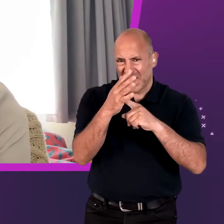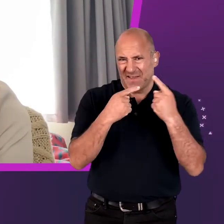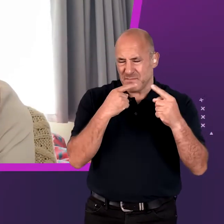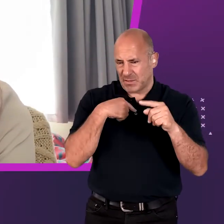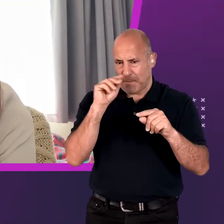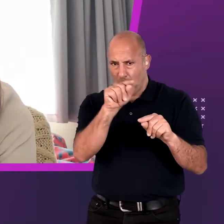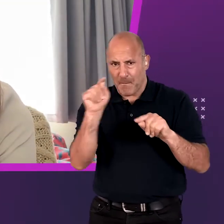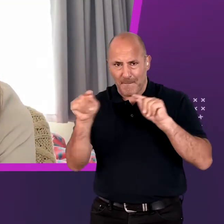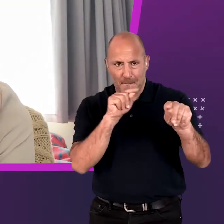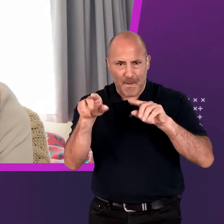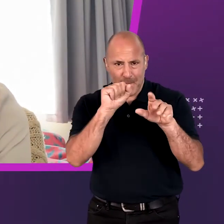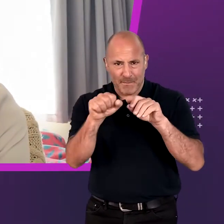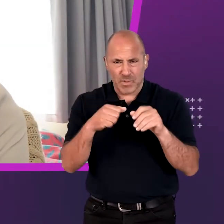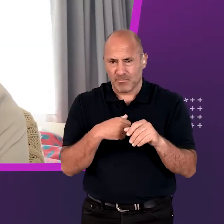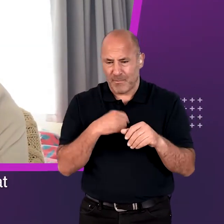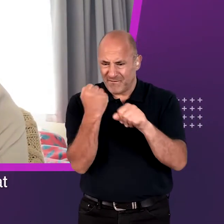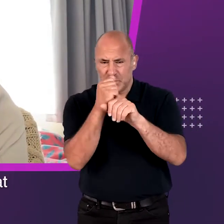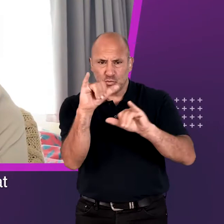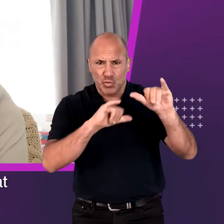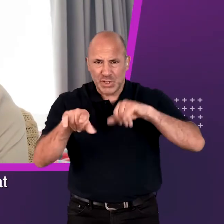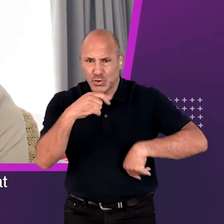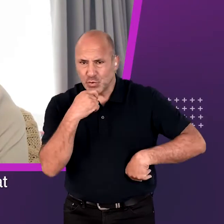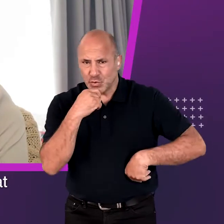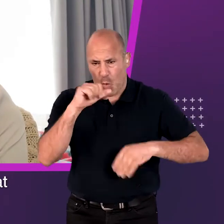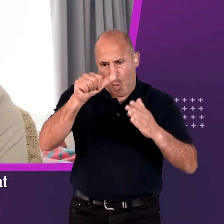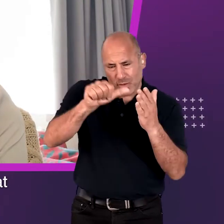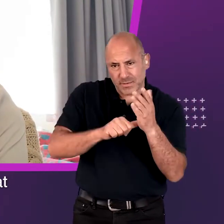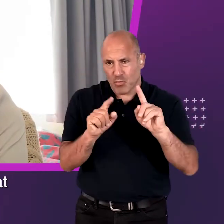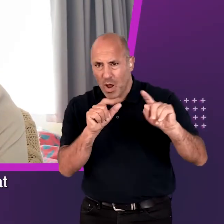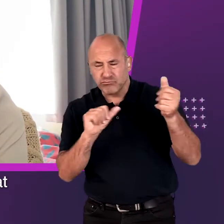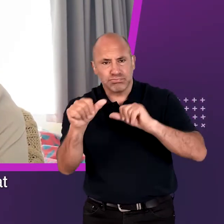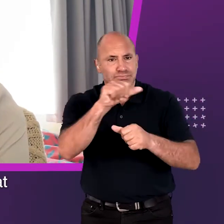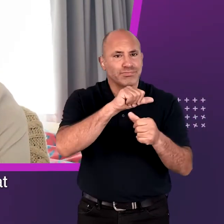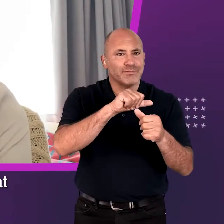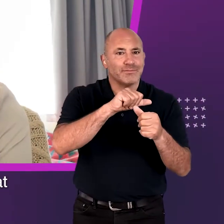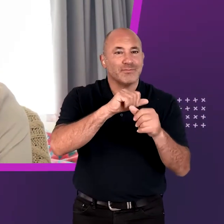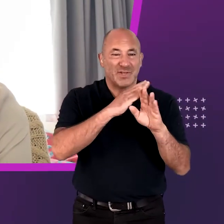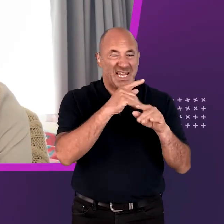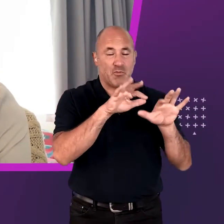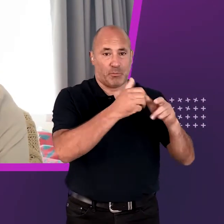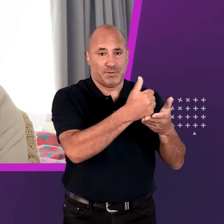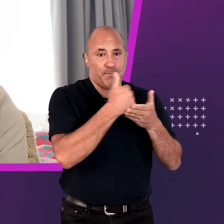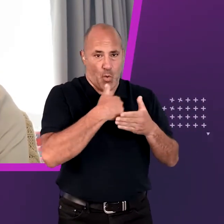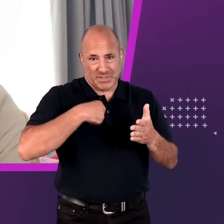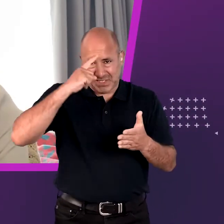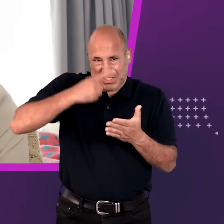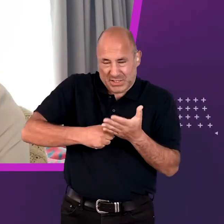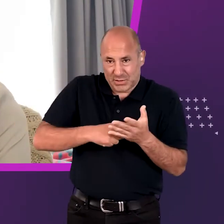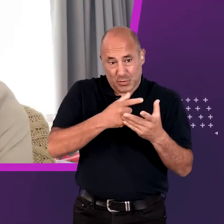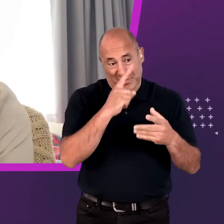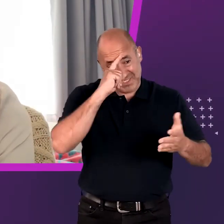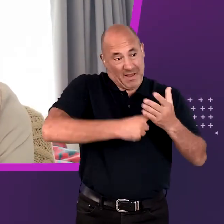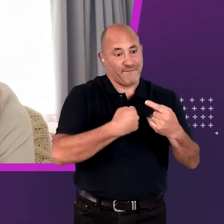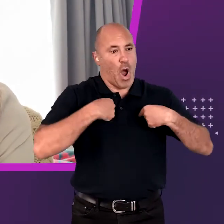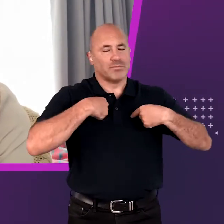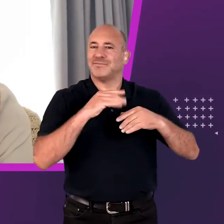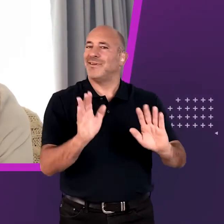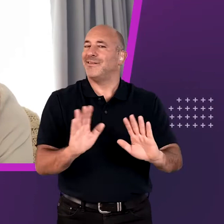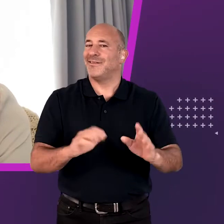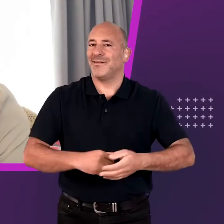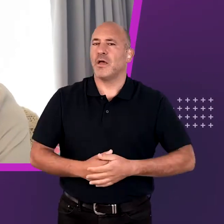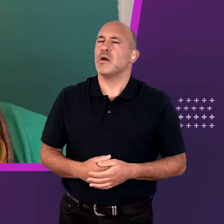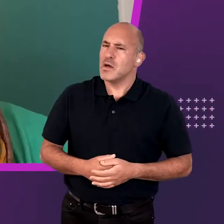with video and highlighting key data. We decide what to fix and what order to do it in. They support our decisions, not make them for